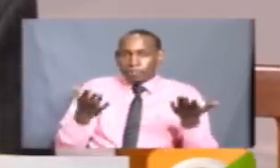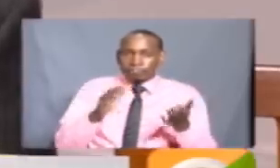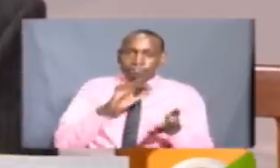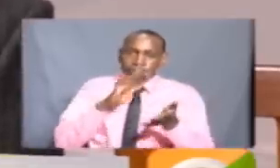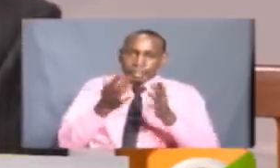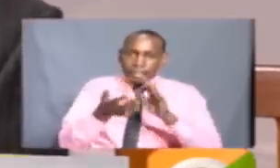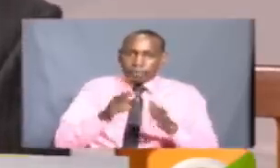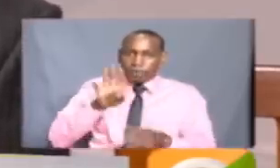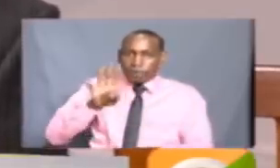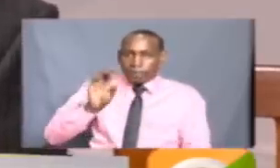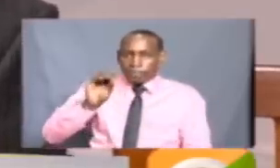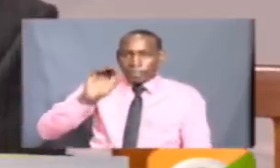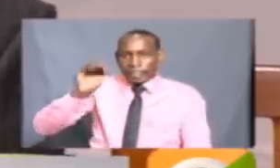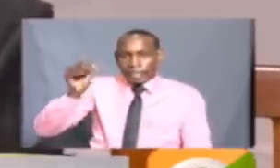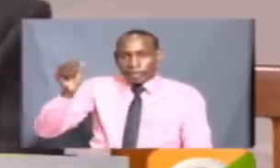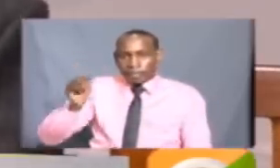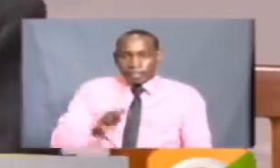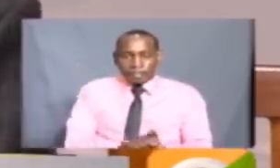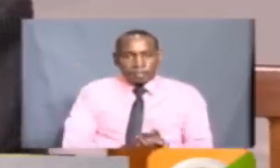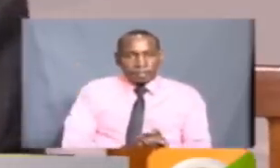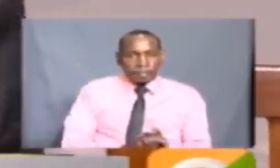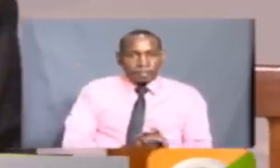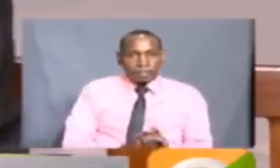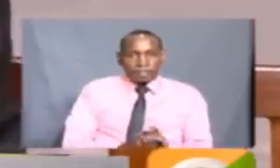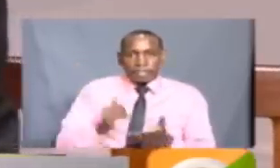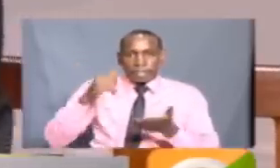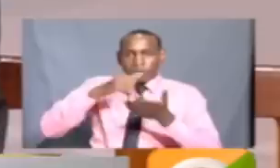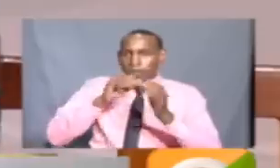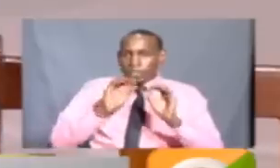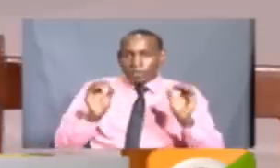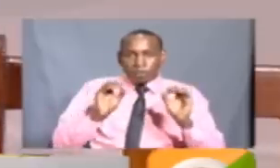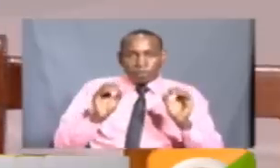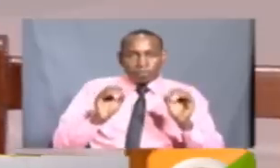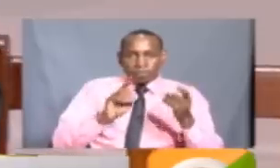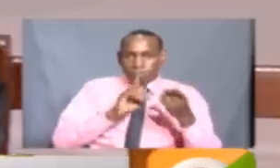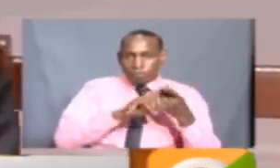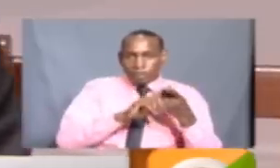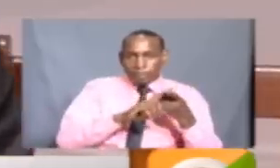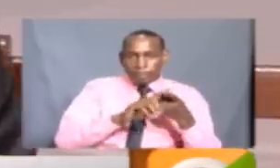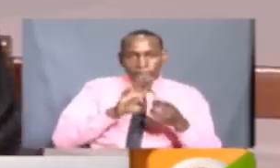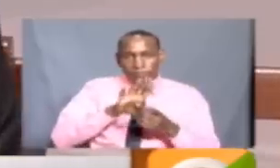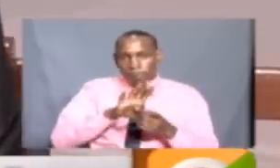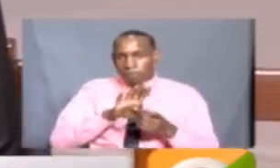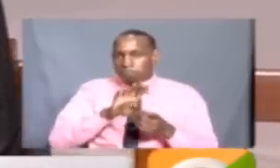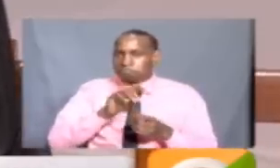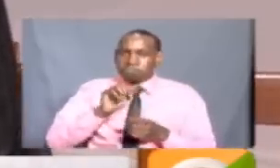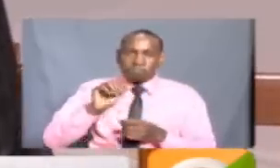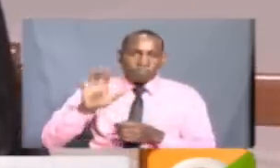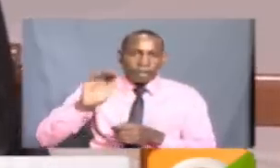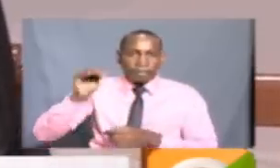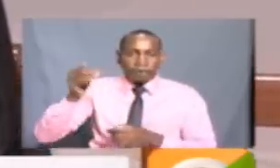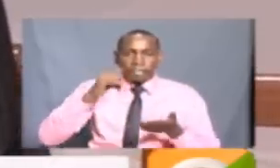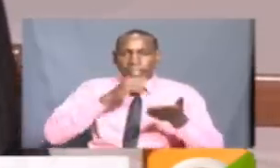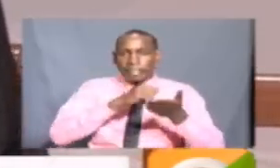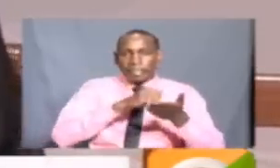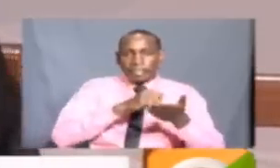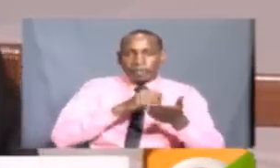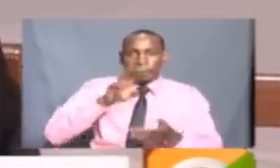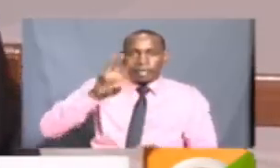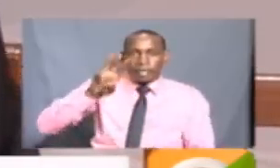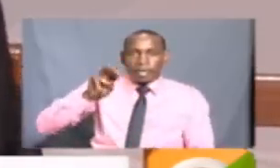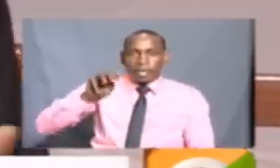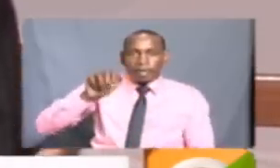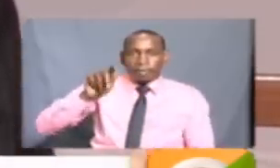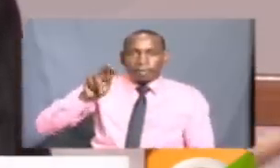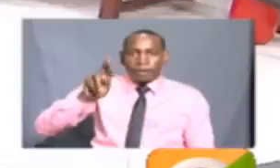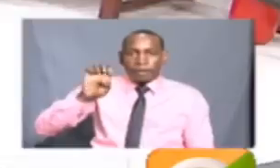about 40 counties, give an exception of about four or five counties like